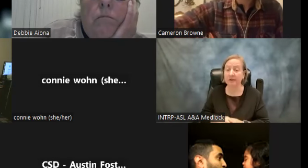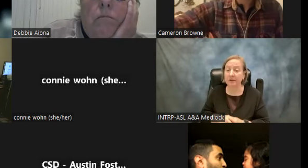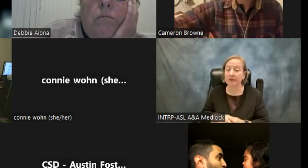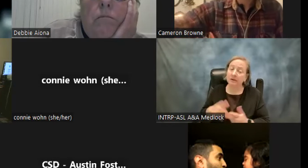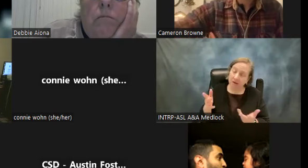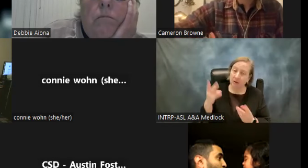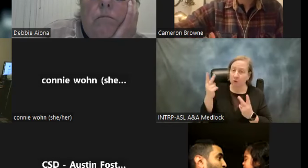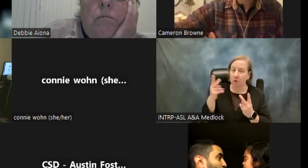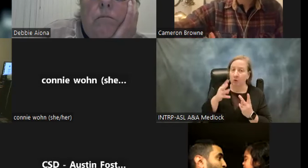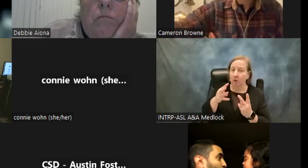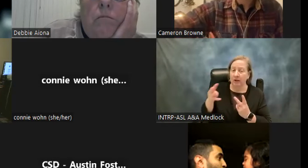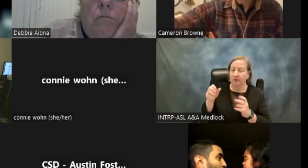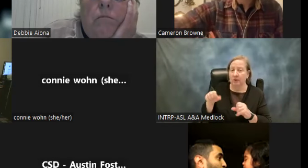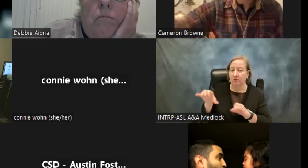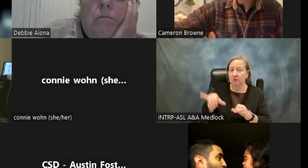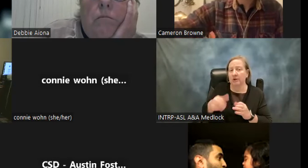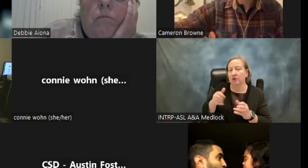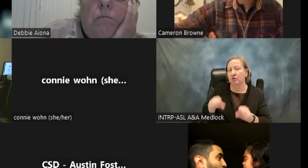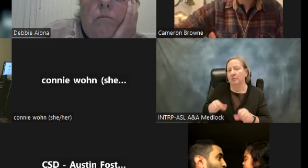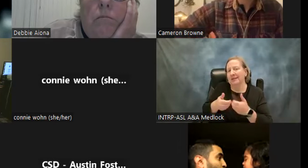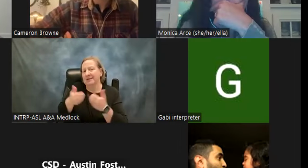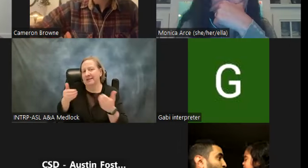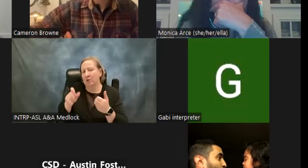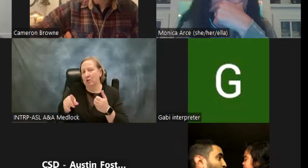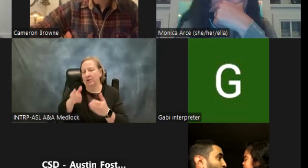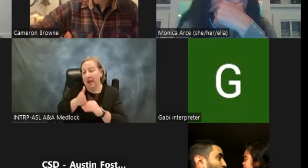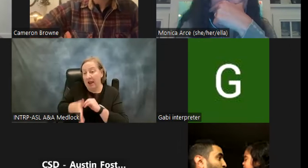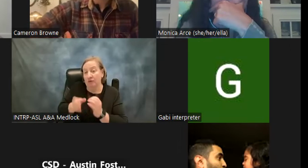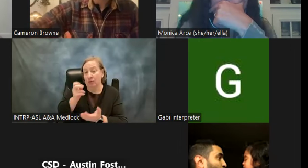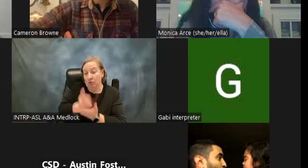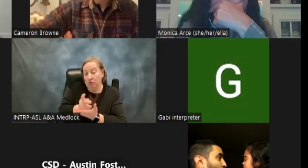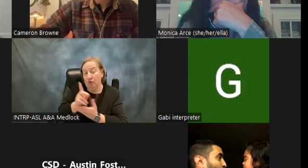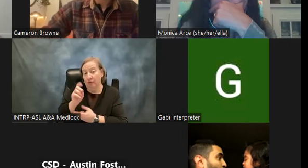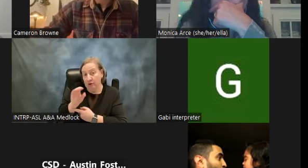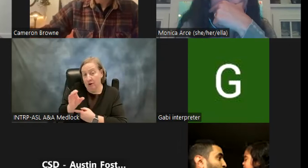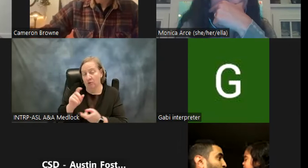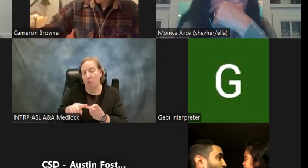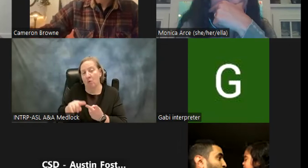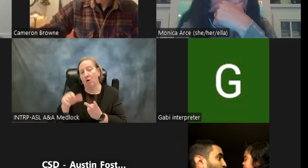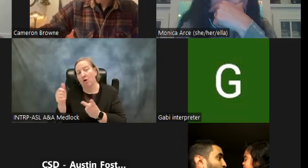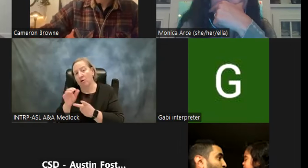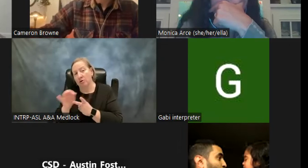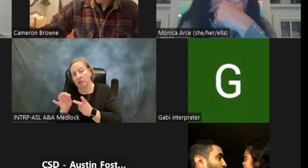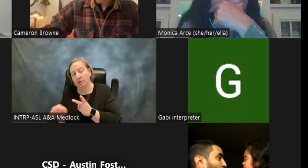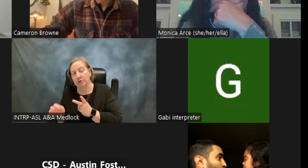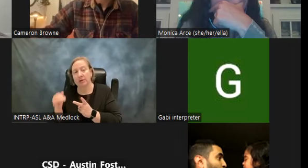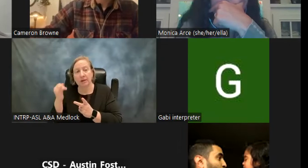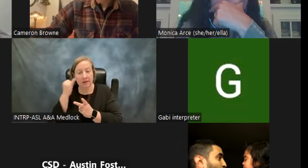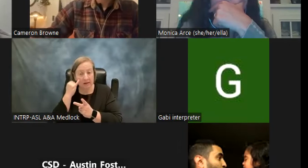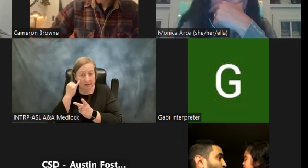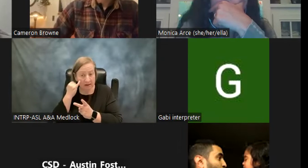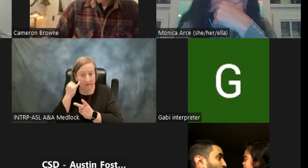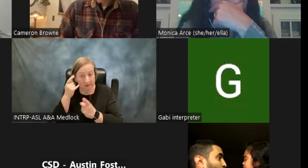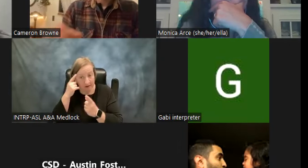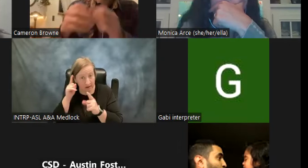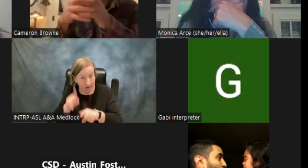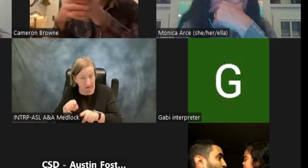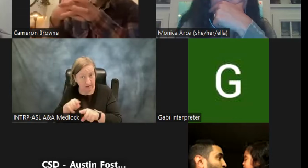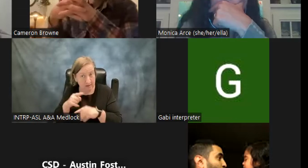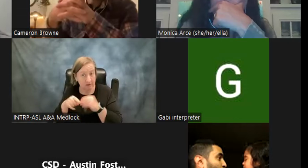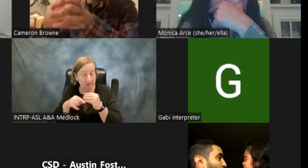There's two ways to do this. It could be a separate question after the approval of the document, or alternatively, if there's consensus around